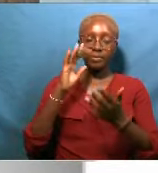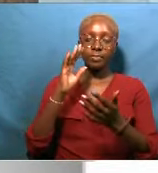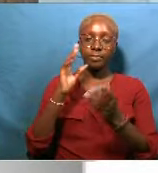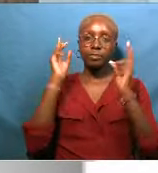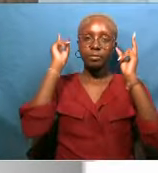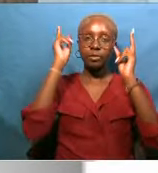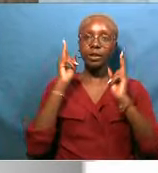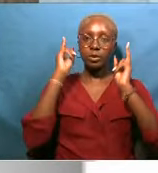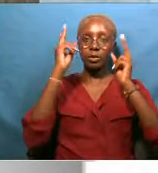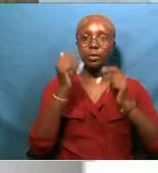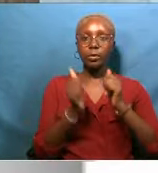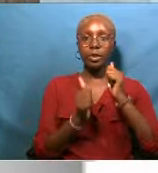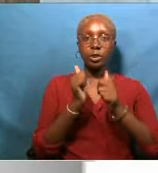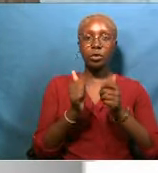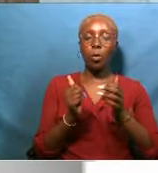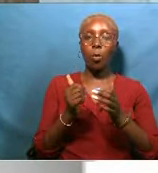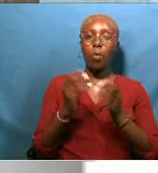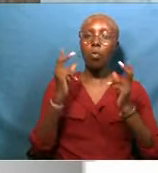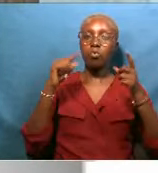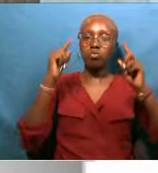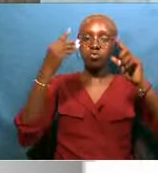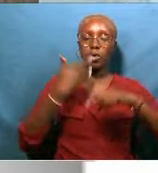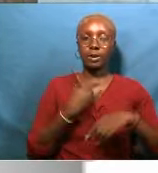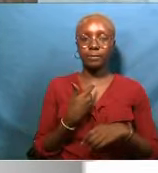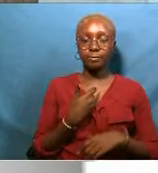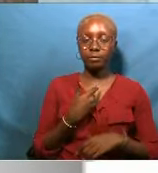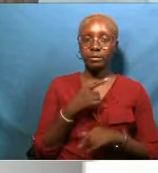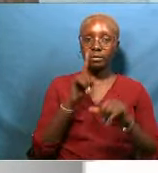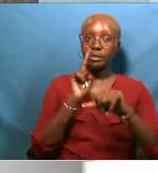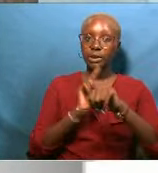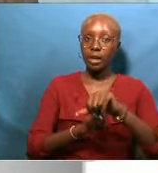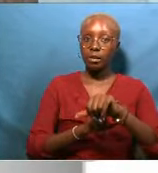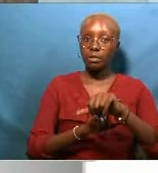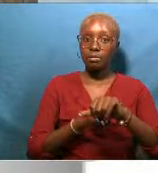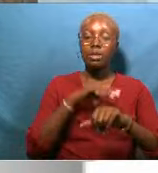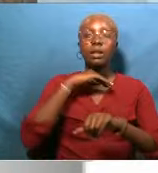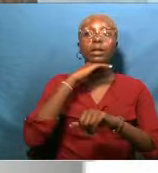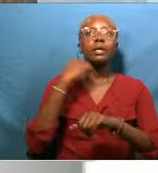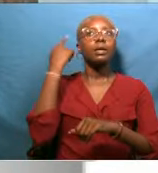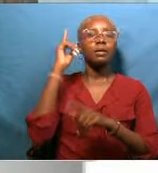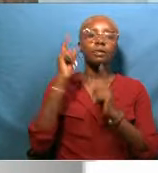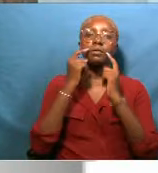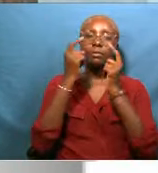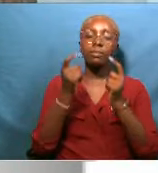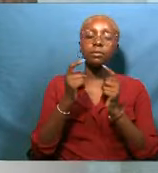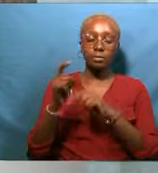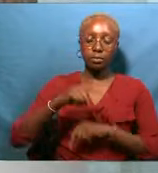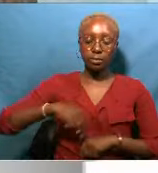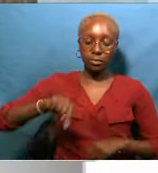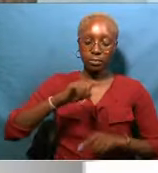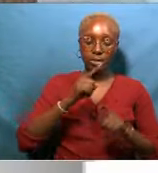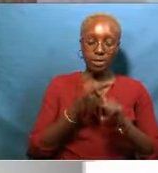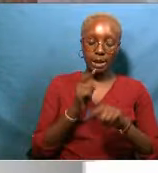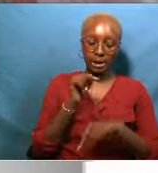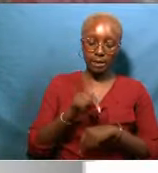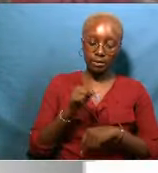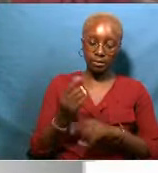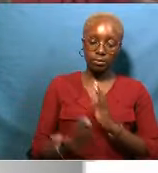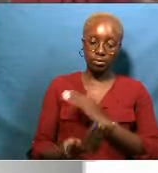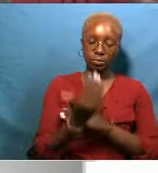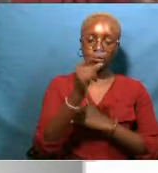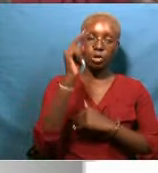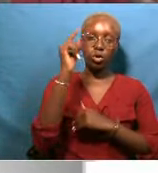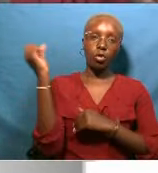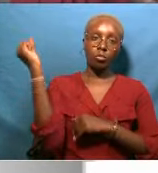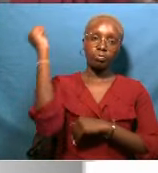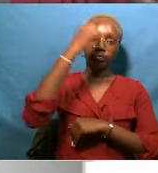us on the cross when you died for our sins. But this Easter Sunday morning, you arose, and